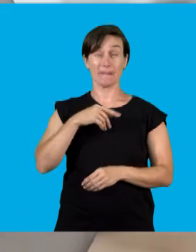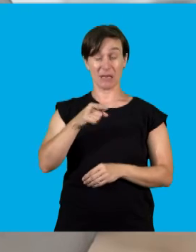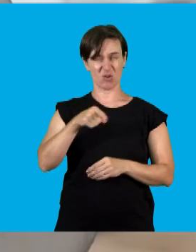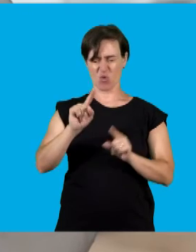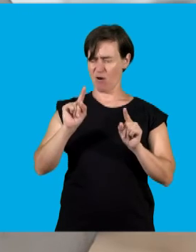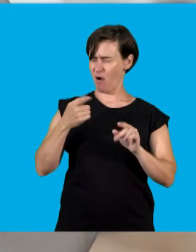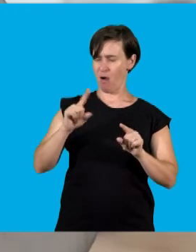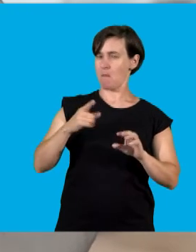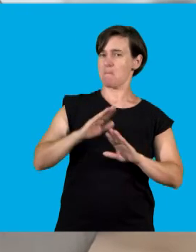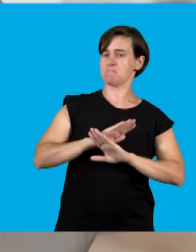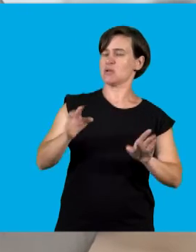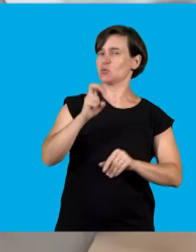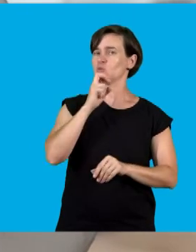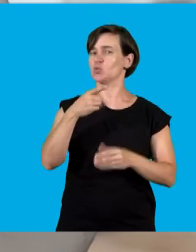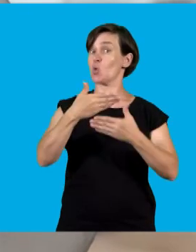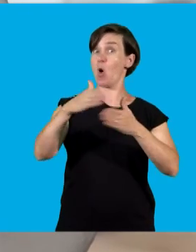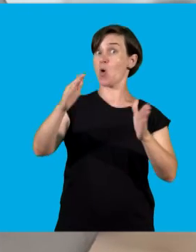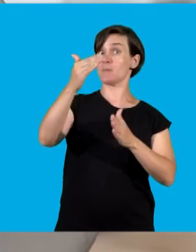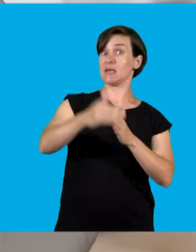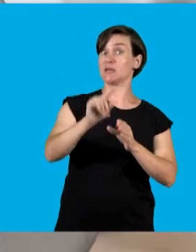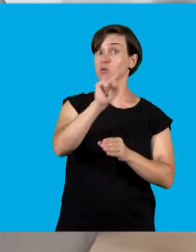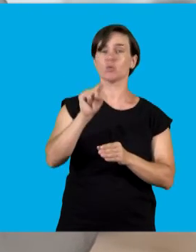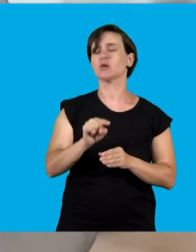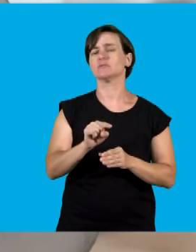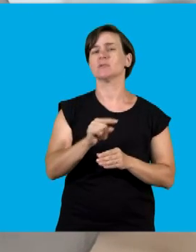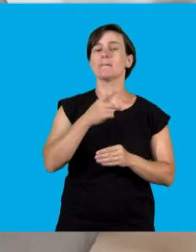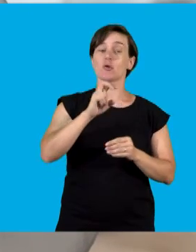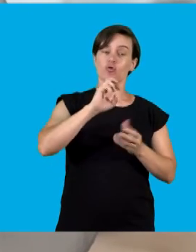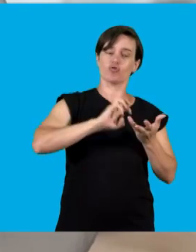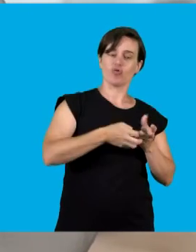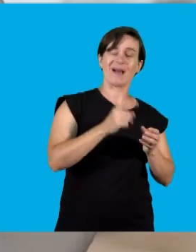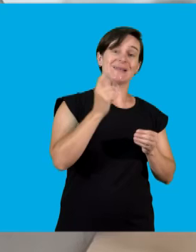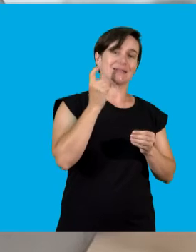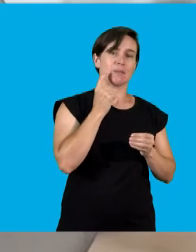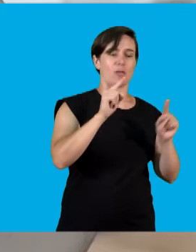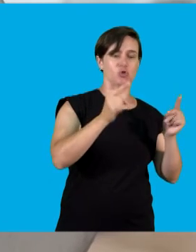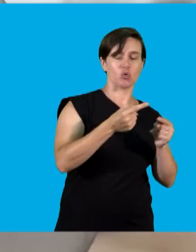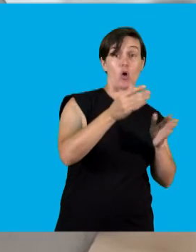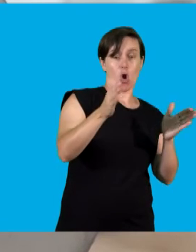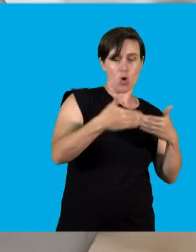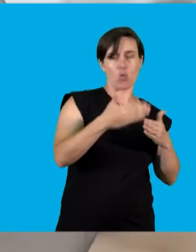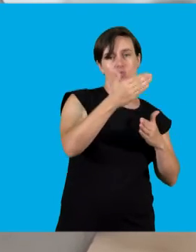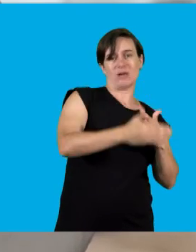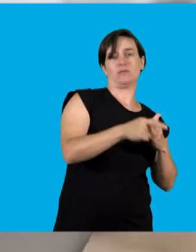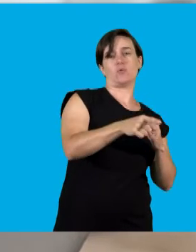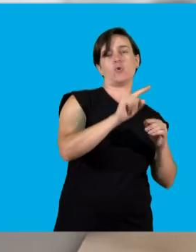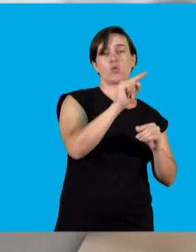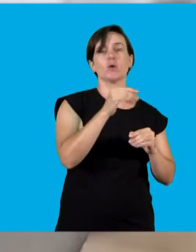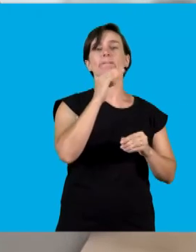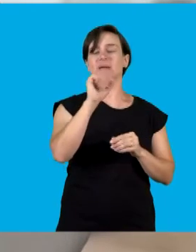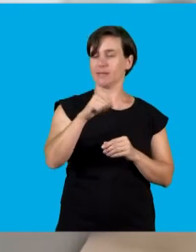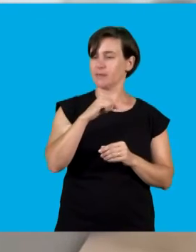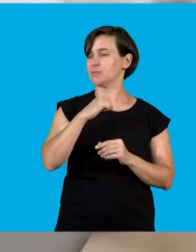wrong for you to use open-ended questions, but use closed-ended questions more than the open-ended questions, and put the open-ended